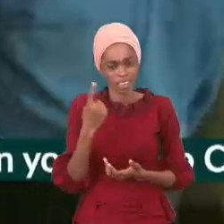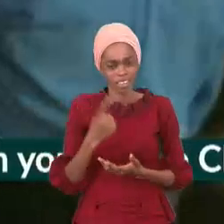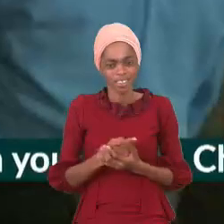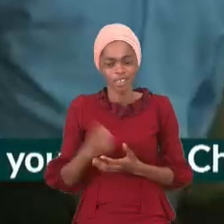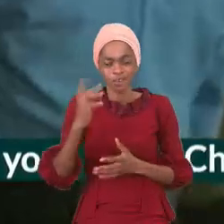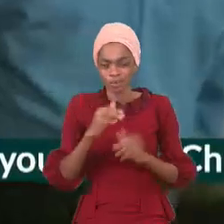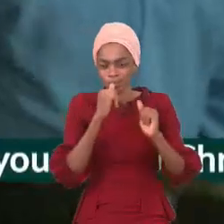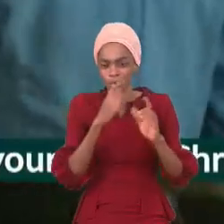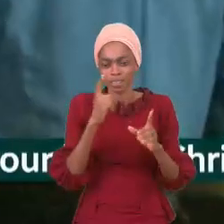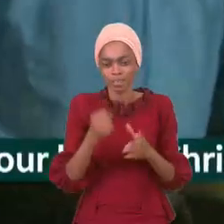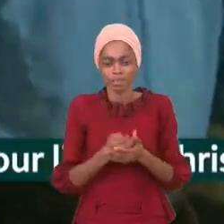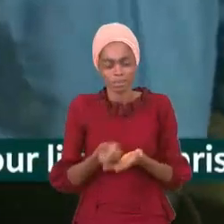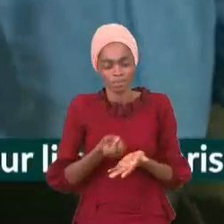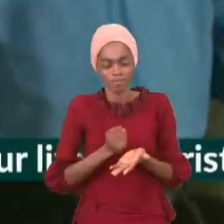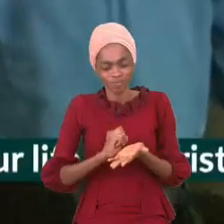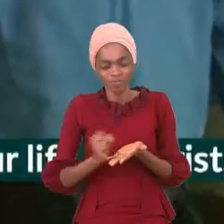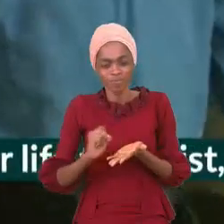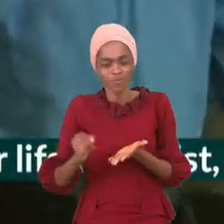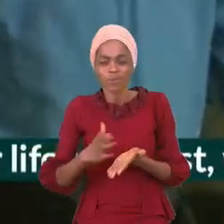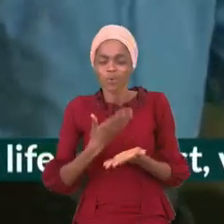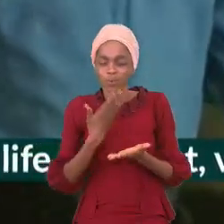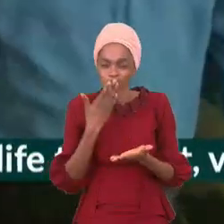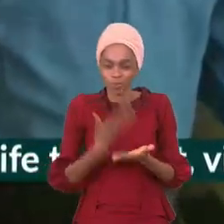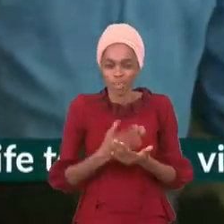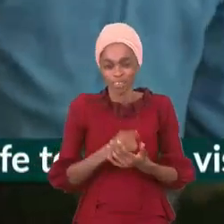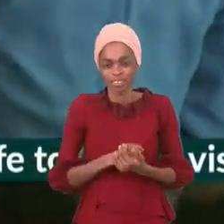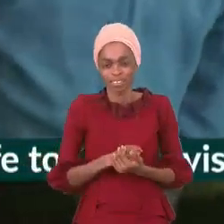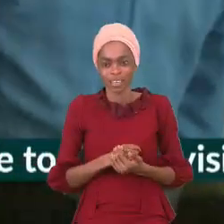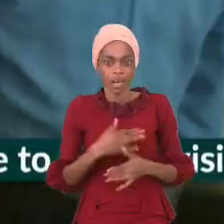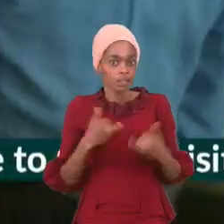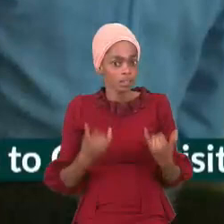Place it on your computer and click on it.